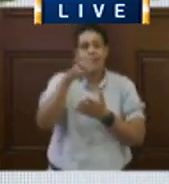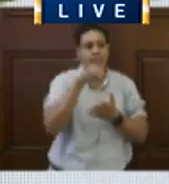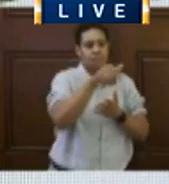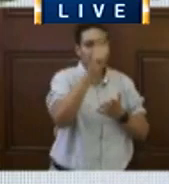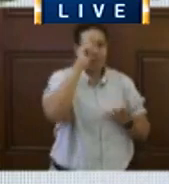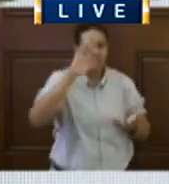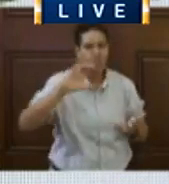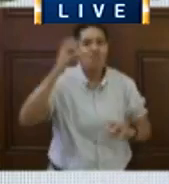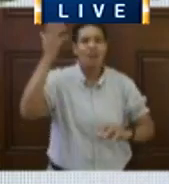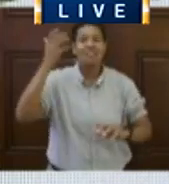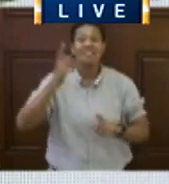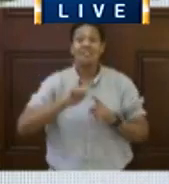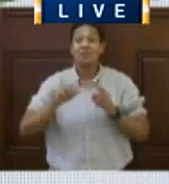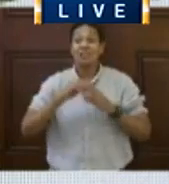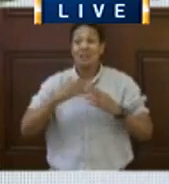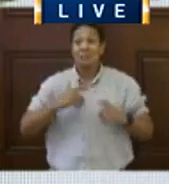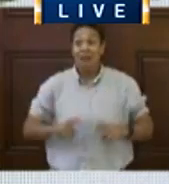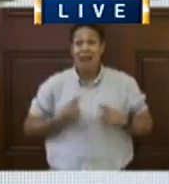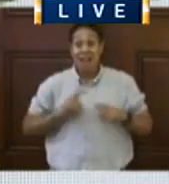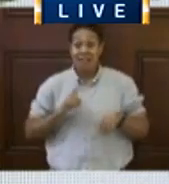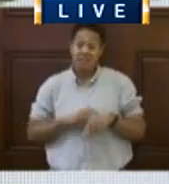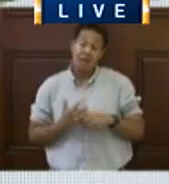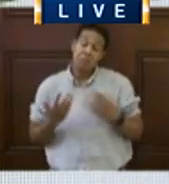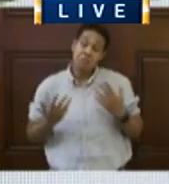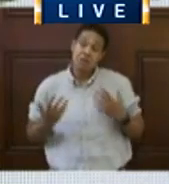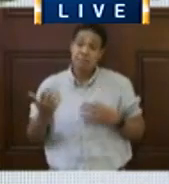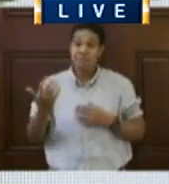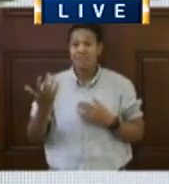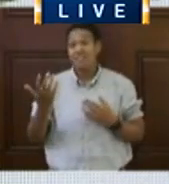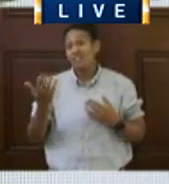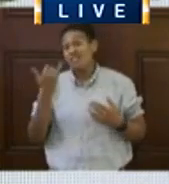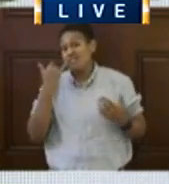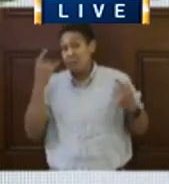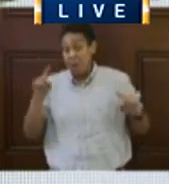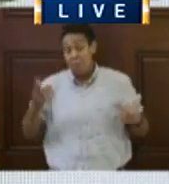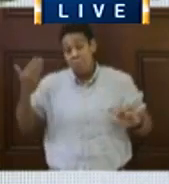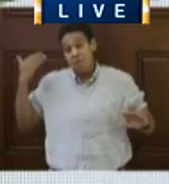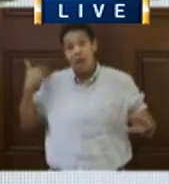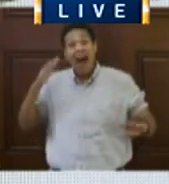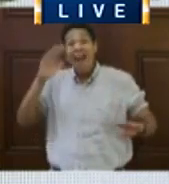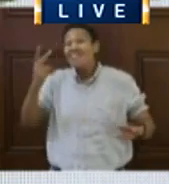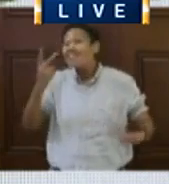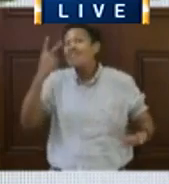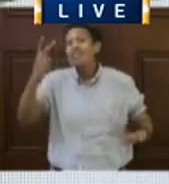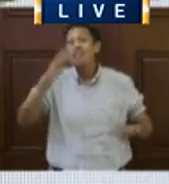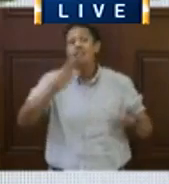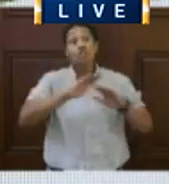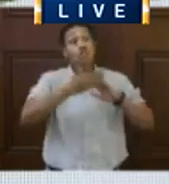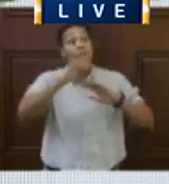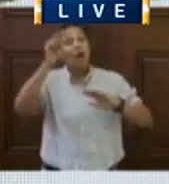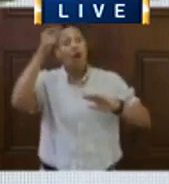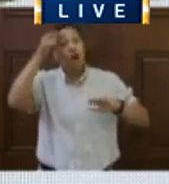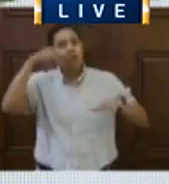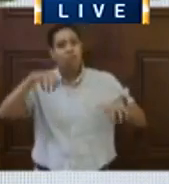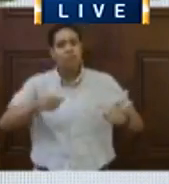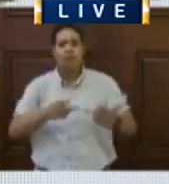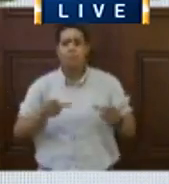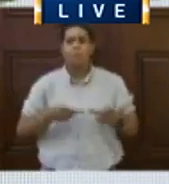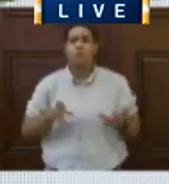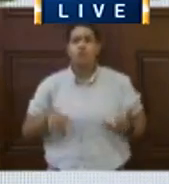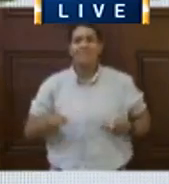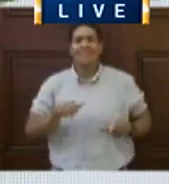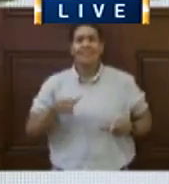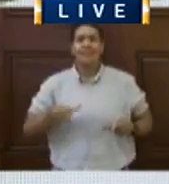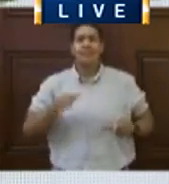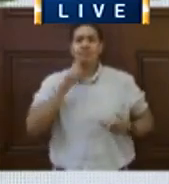my lifetime, and I stand to be corrected, I have never seen a government, a Jamaican government, being in a position to actually